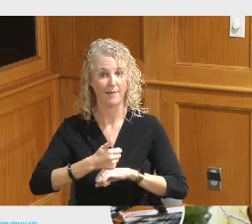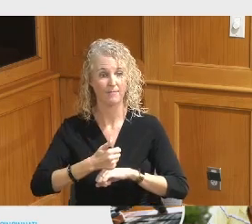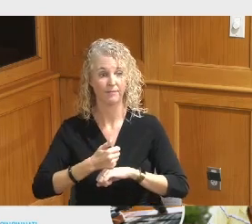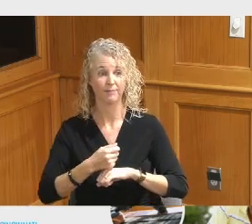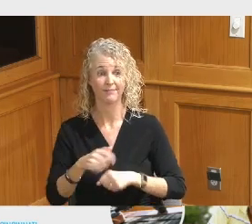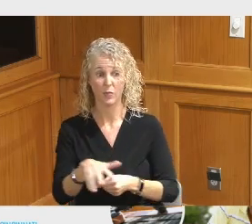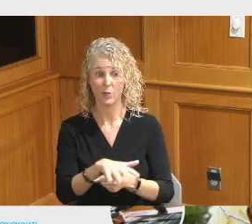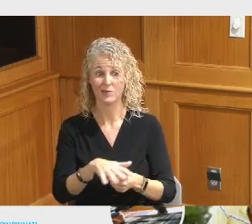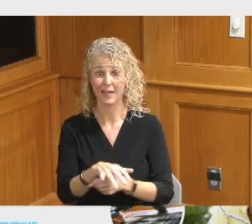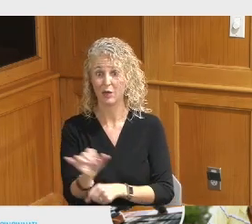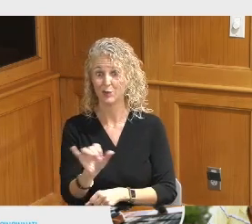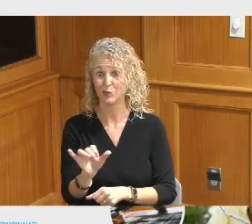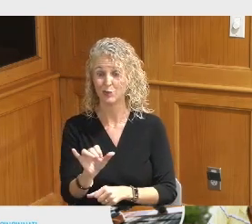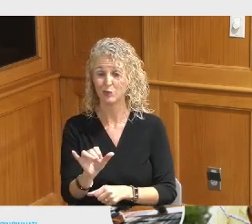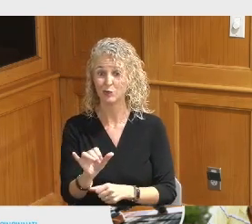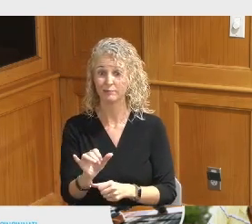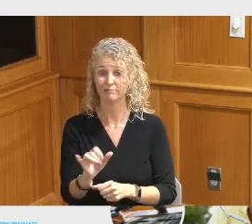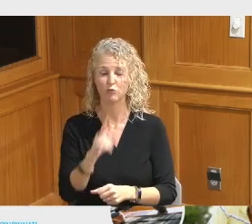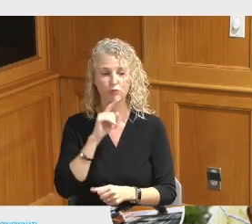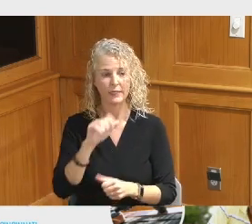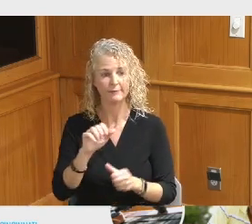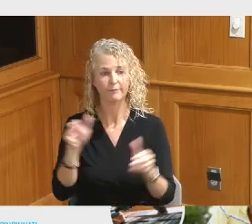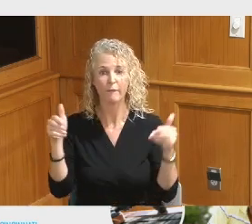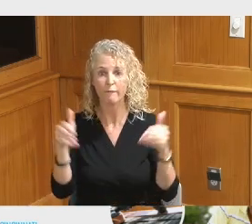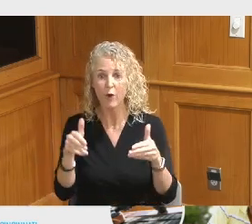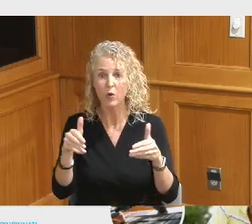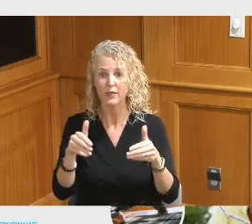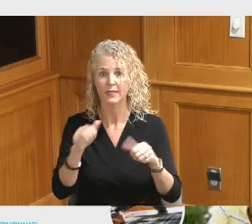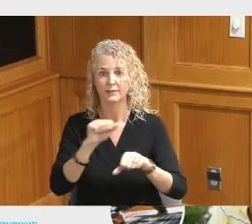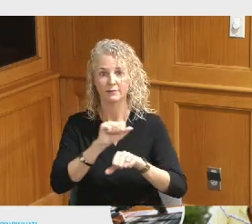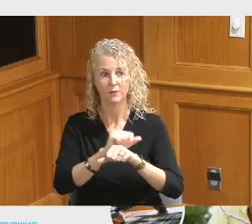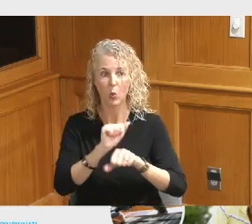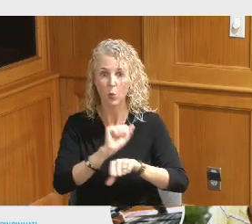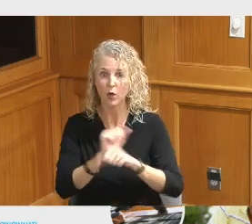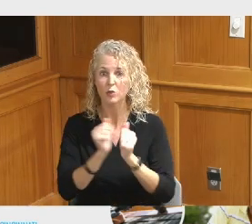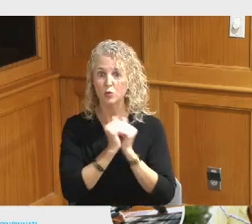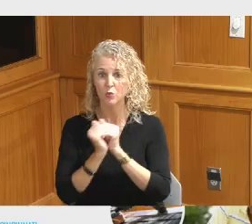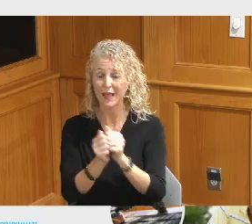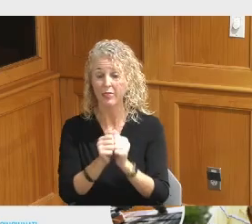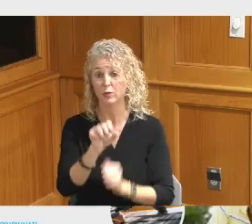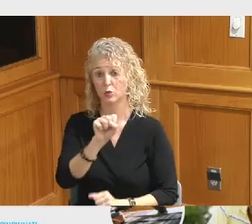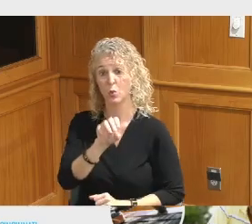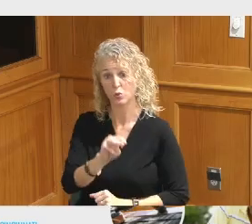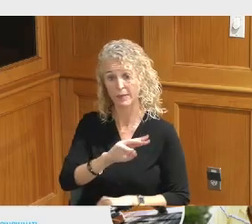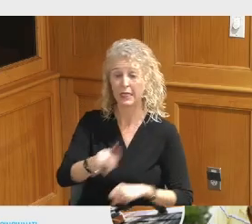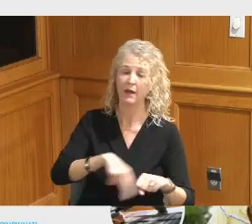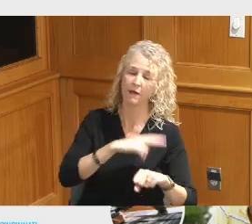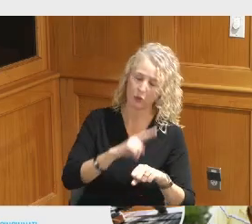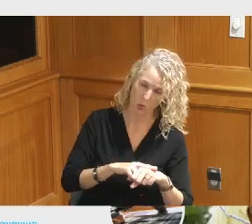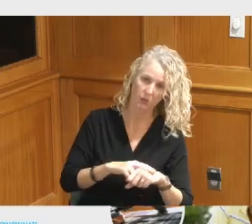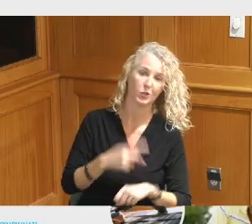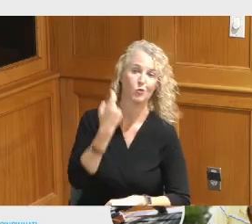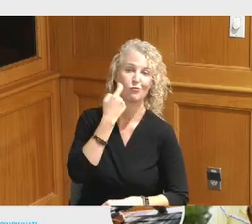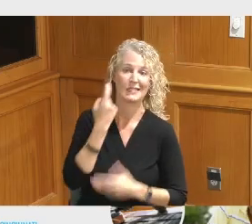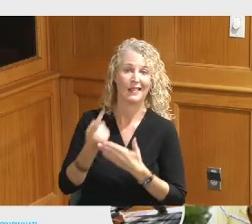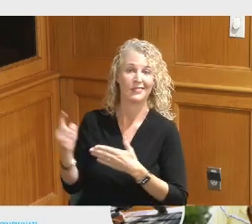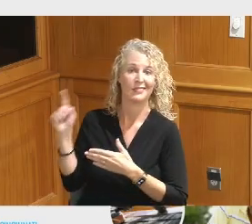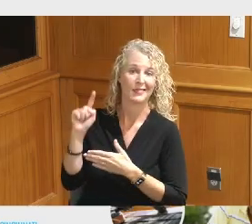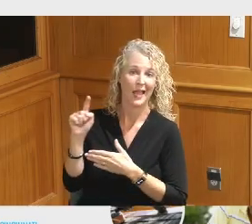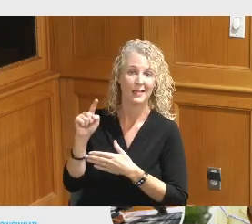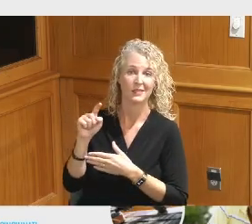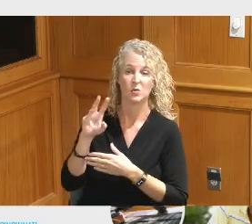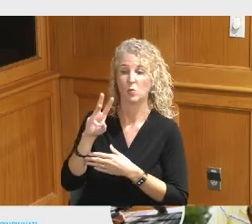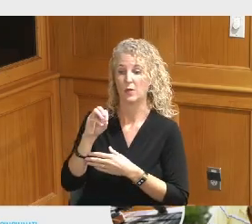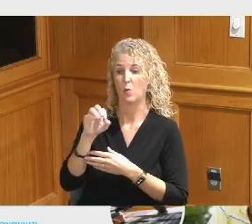also the municipalities that have been really dedicated, I think, to partnering with us. We're using social media, of course. We did a segment last week on